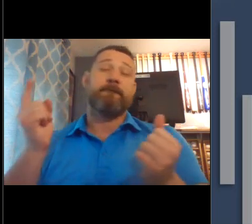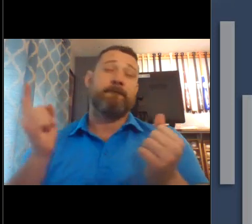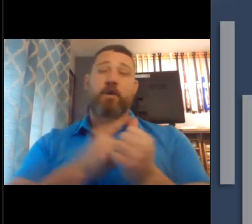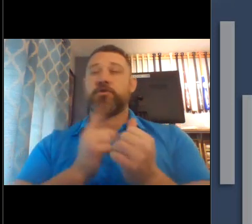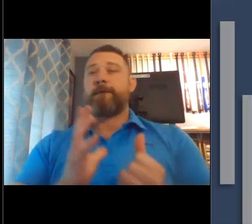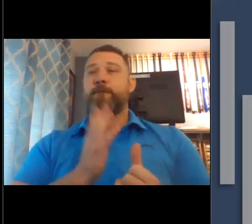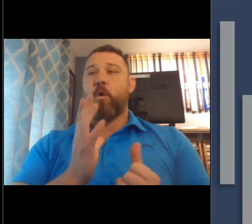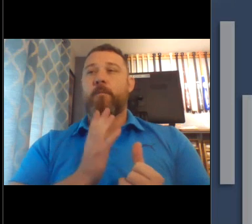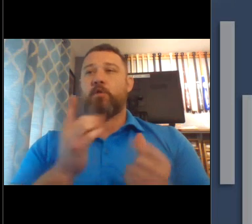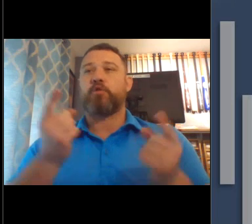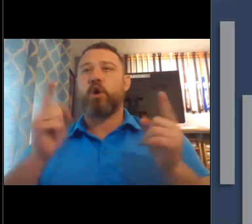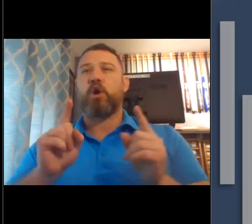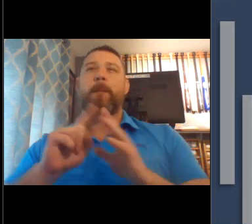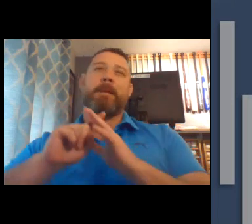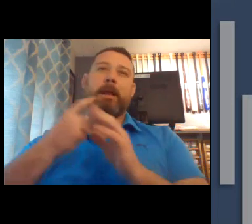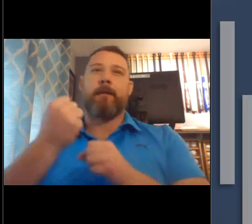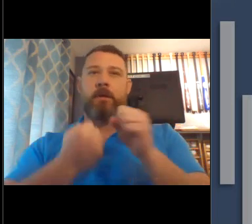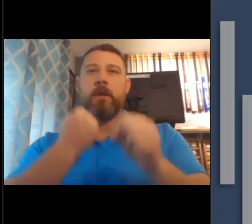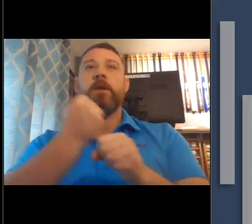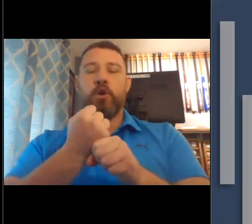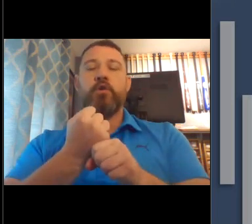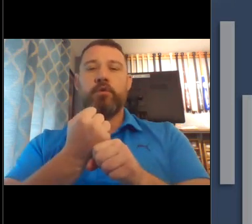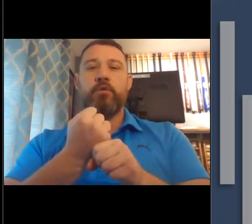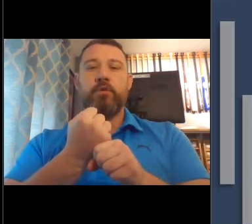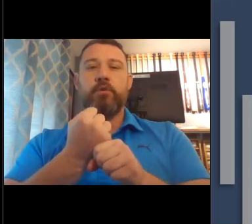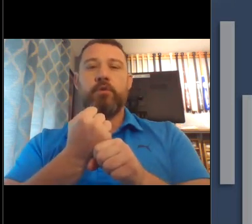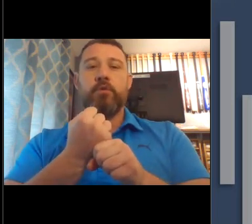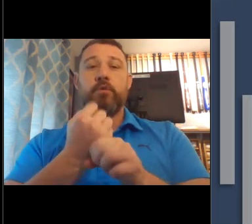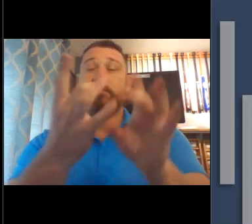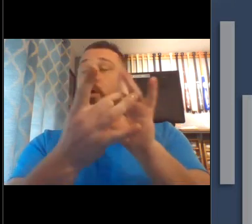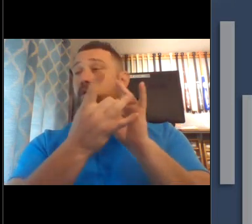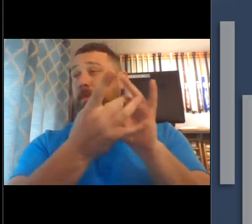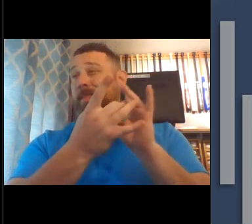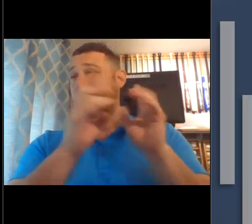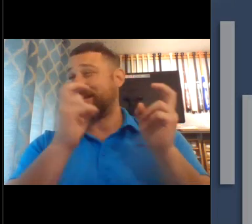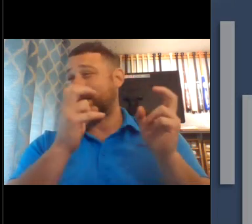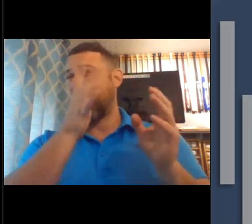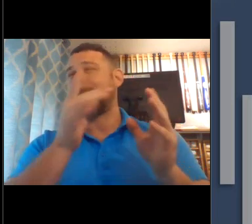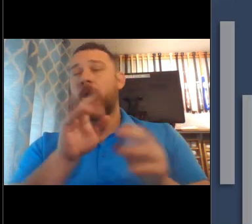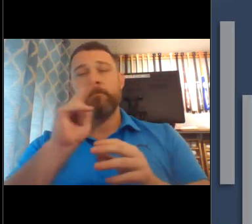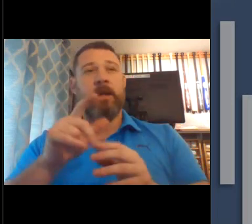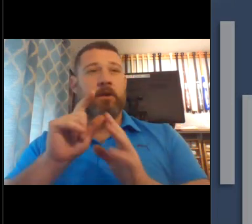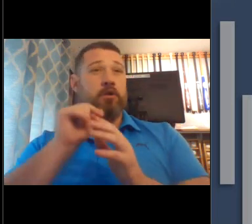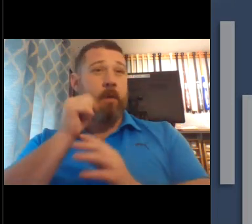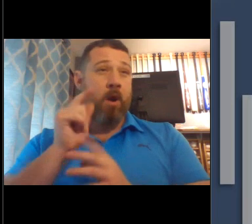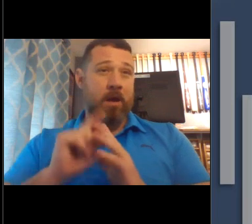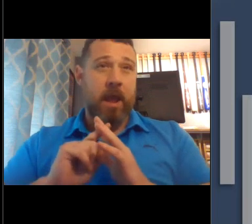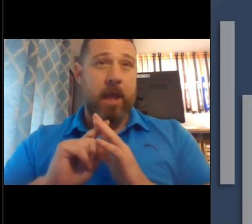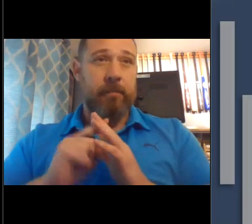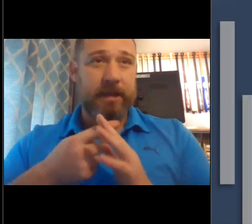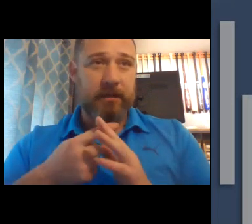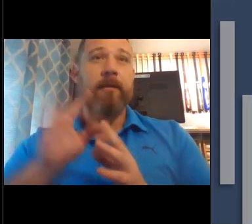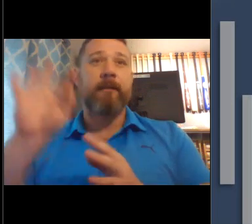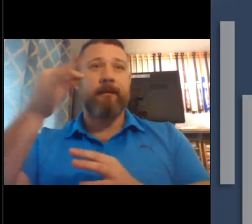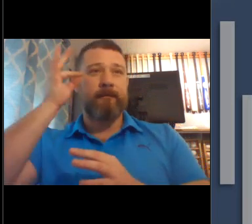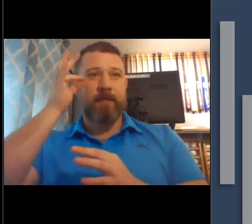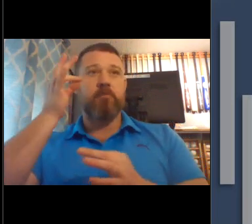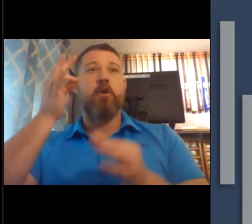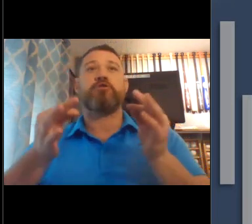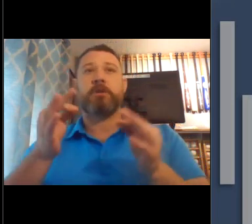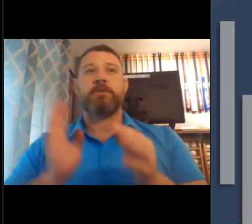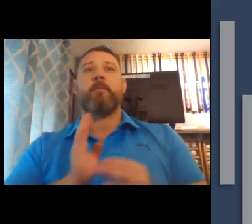occur at the beginning of the year. On a related topic, we'll have an update tomorrow on the implementation of the Federal Justice 40